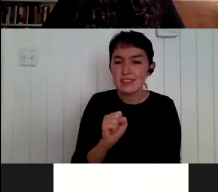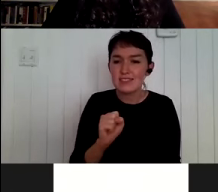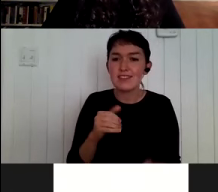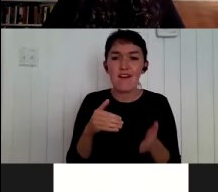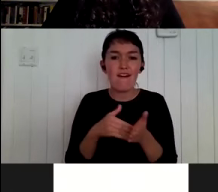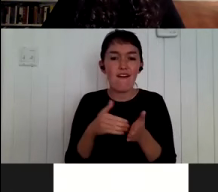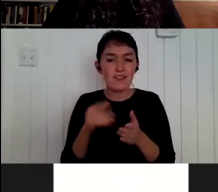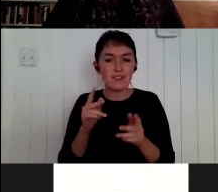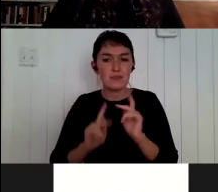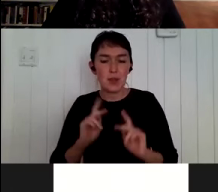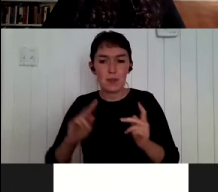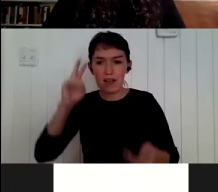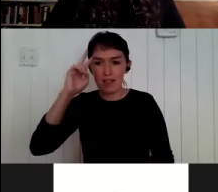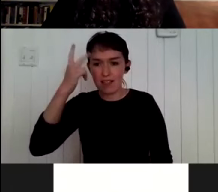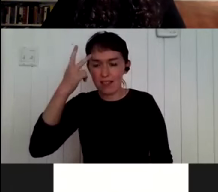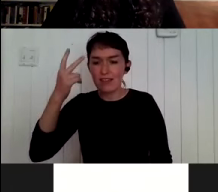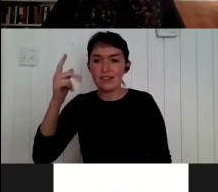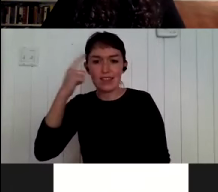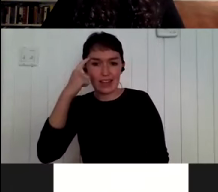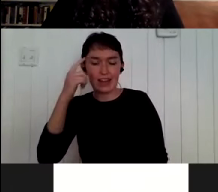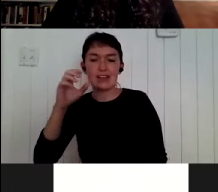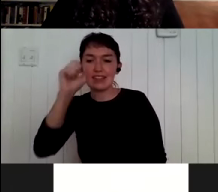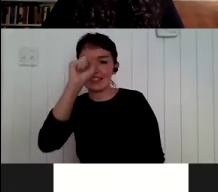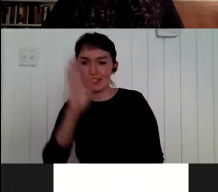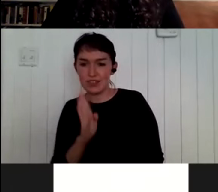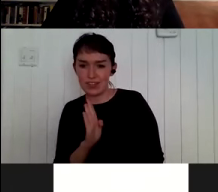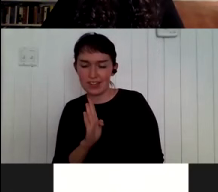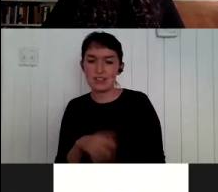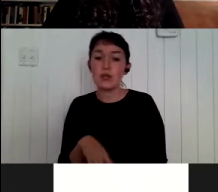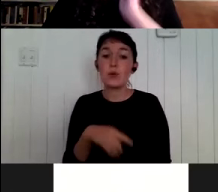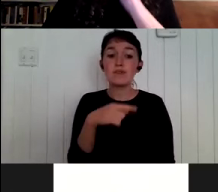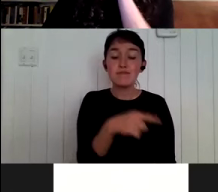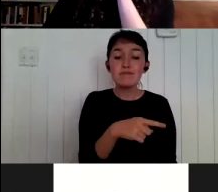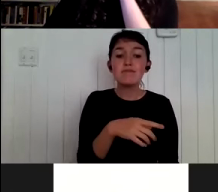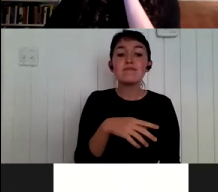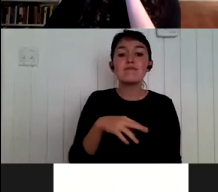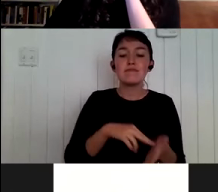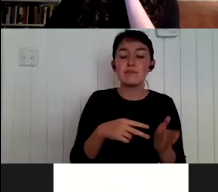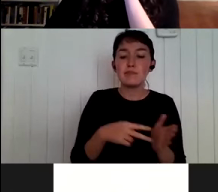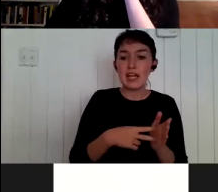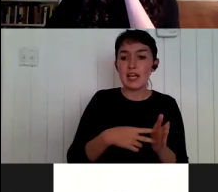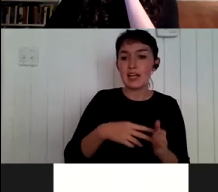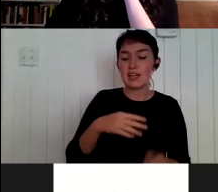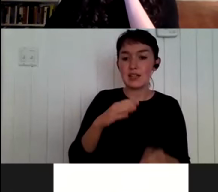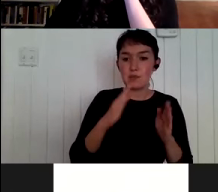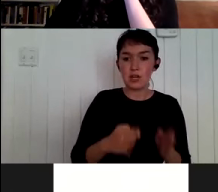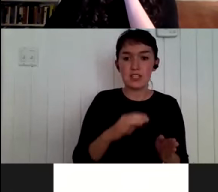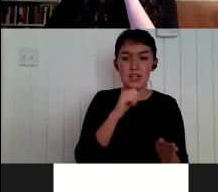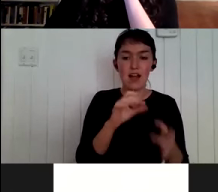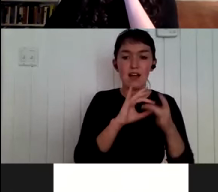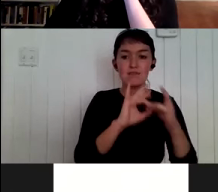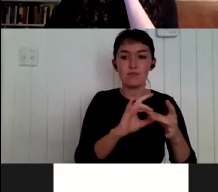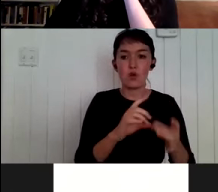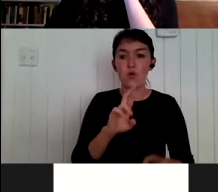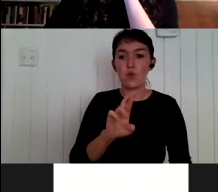psychosis is. It's an episode that can broadly be thought of as where one is detached from reality. It can appear in a lot